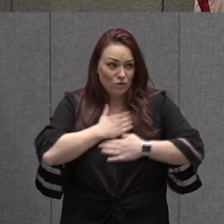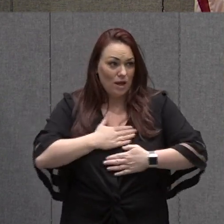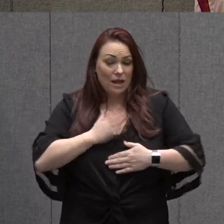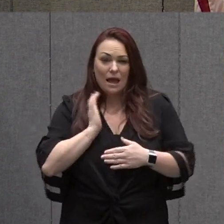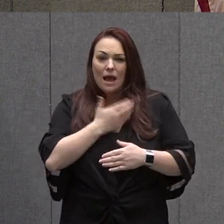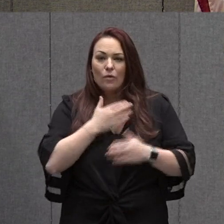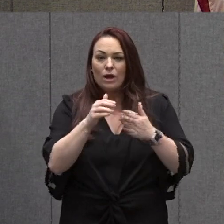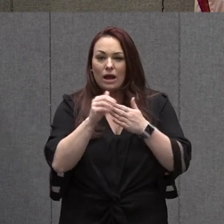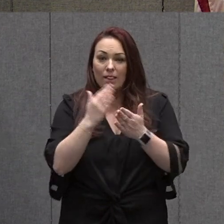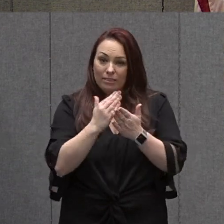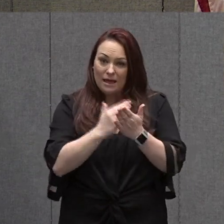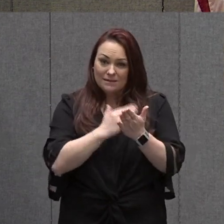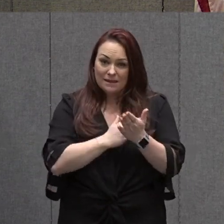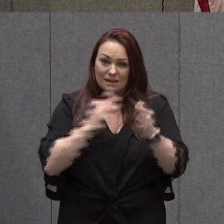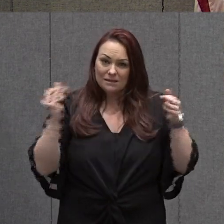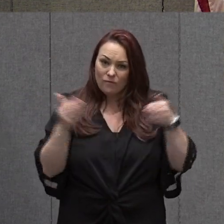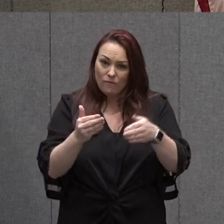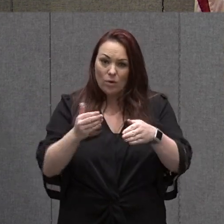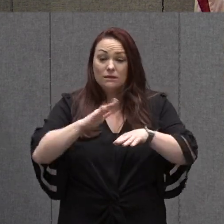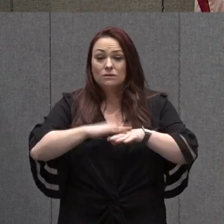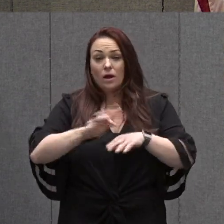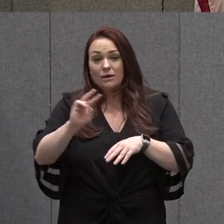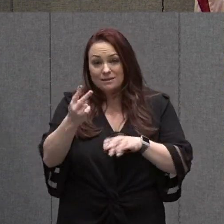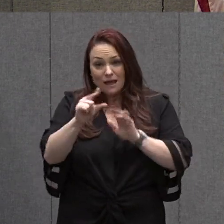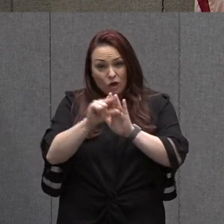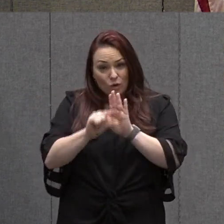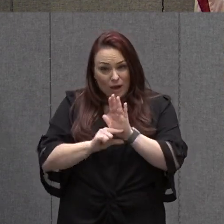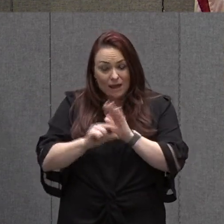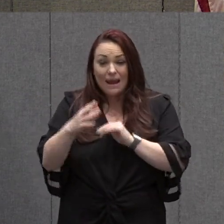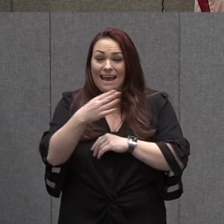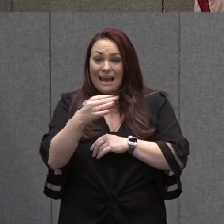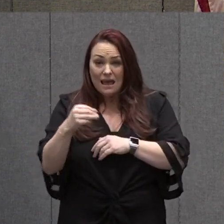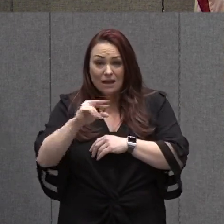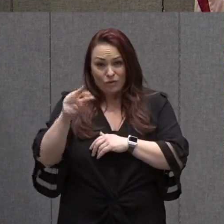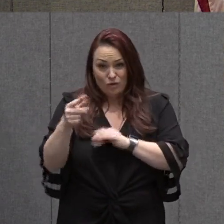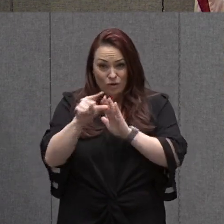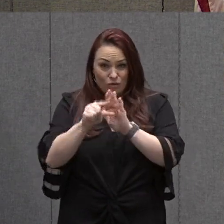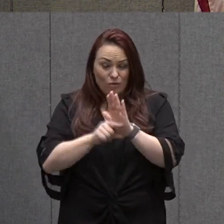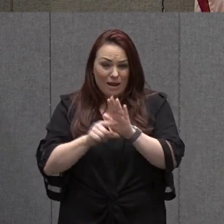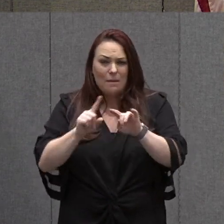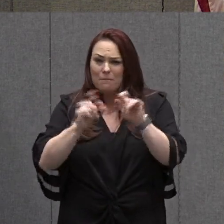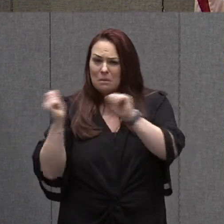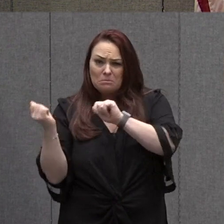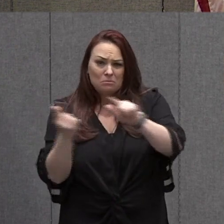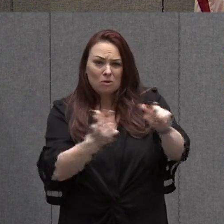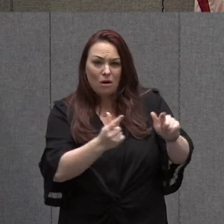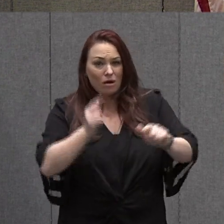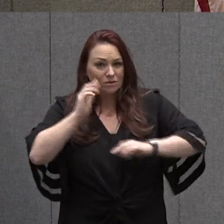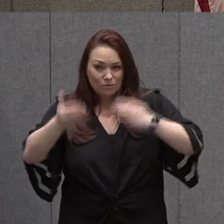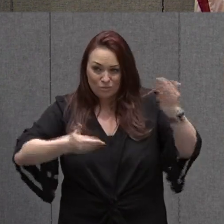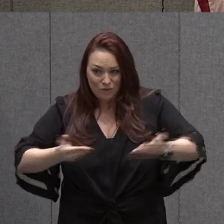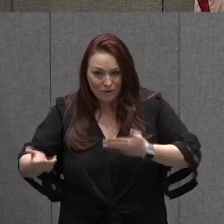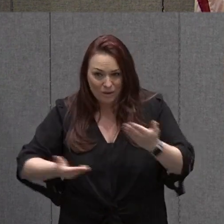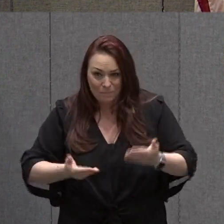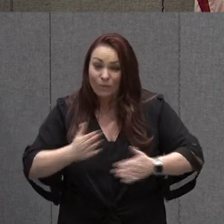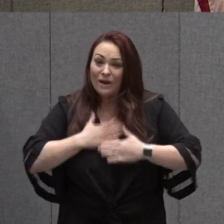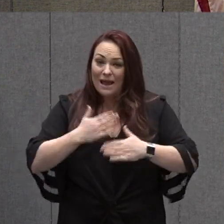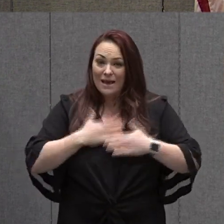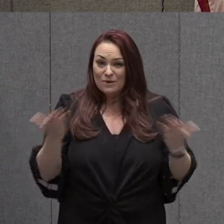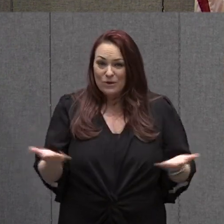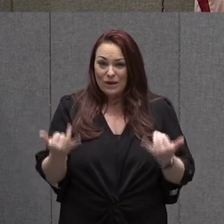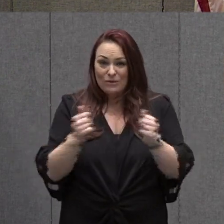toward our second and third grade population, but students and adults of all ages are welcome. We're so glad that you're